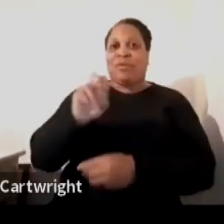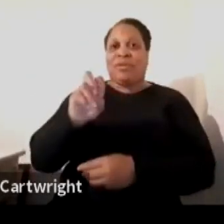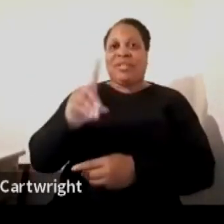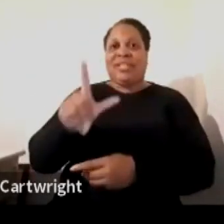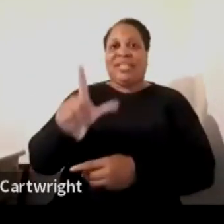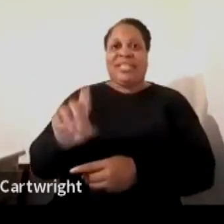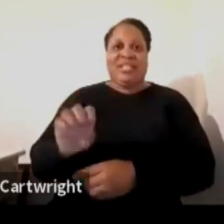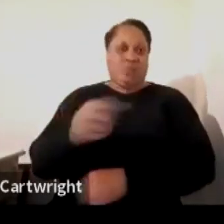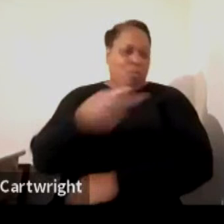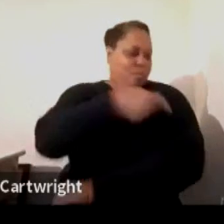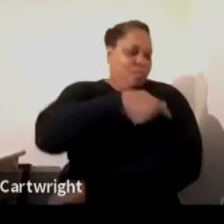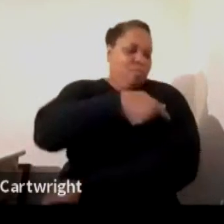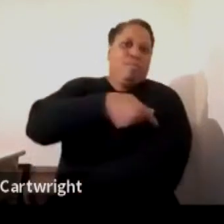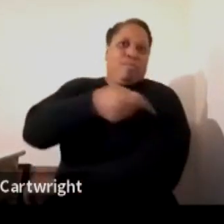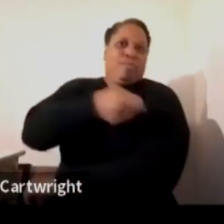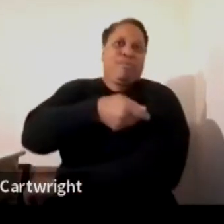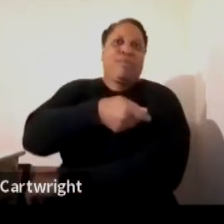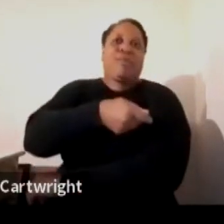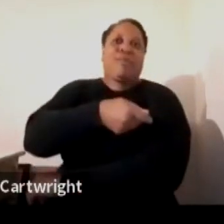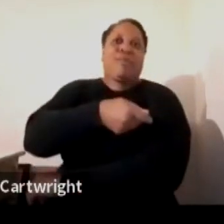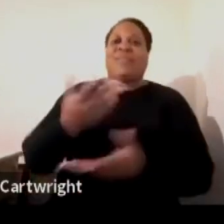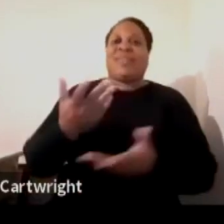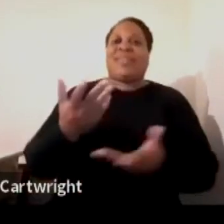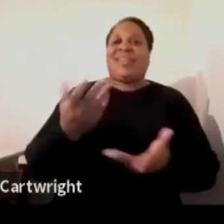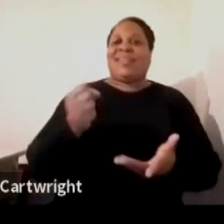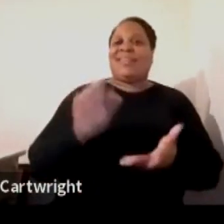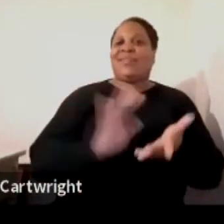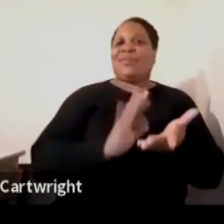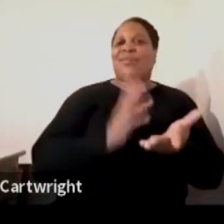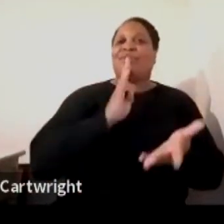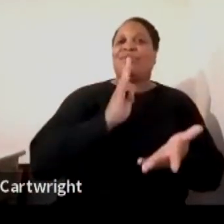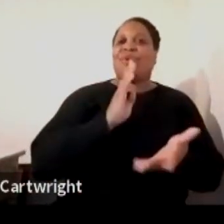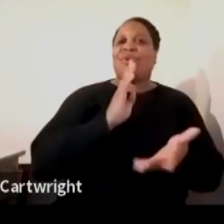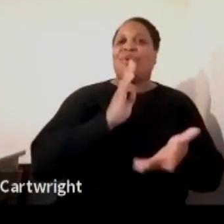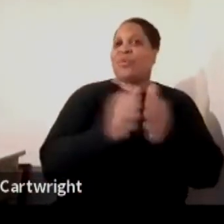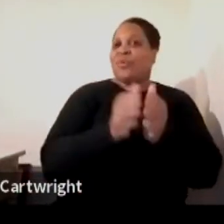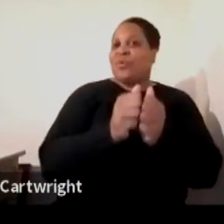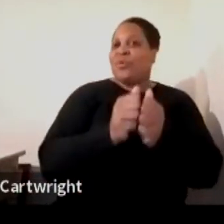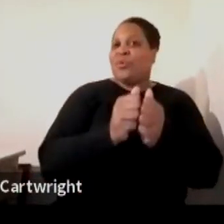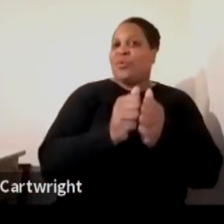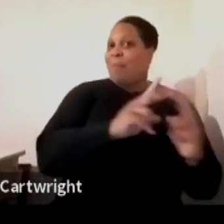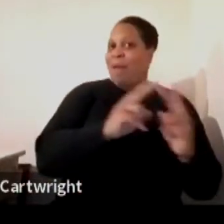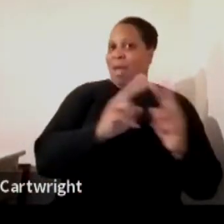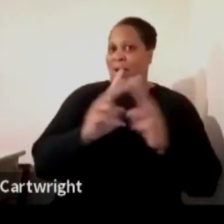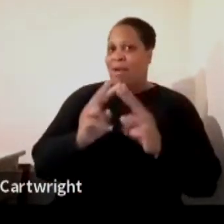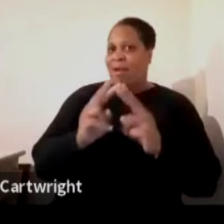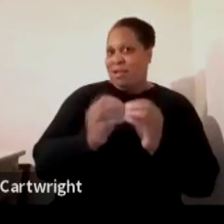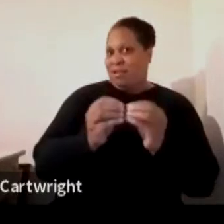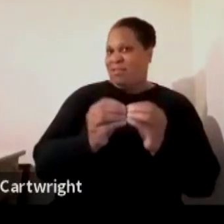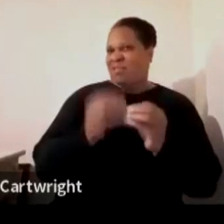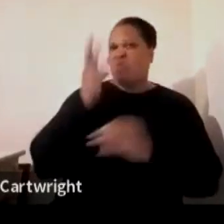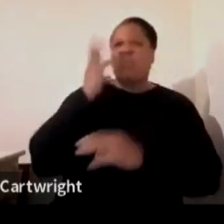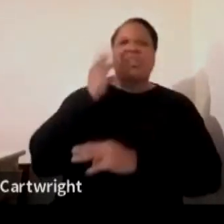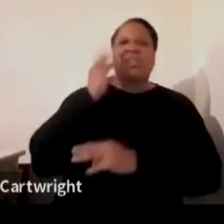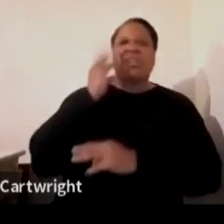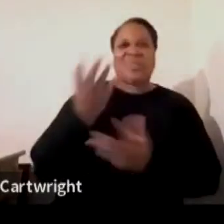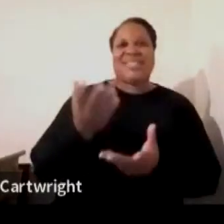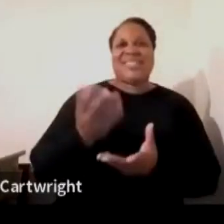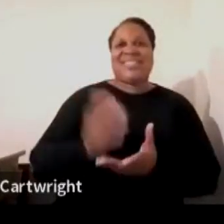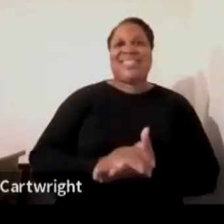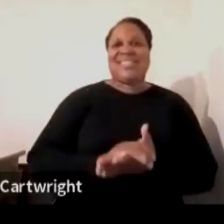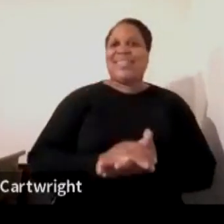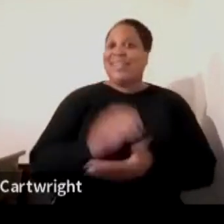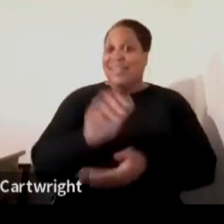that. I'm going to hand over to my medical colleagues because they can obviously have a bit more experience with this. Dr. Aya, do you want to take